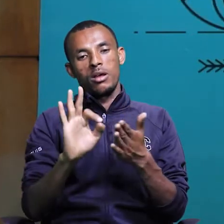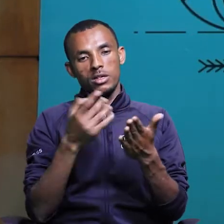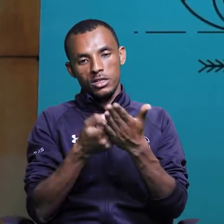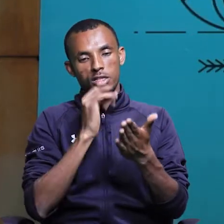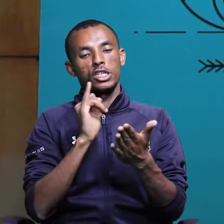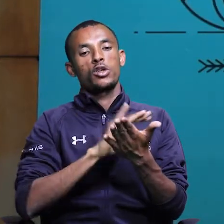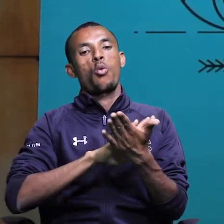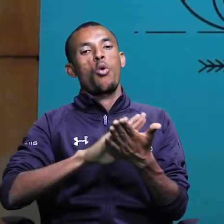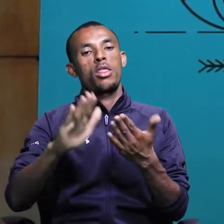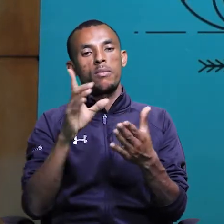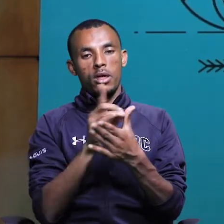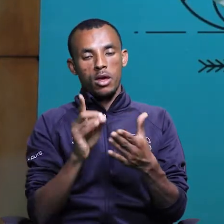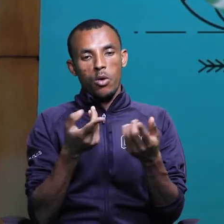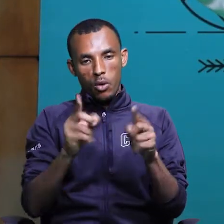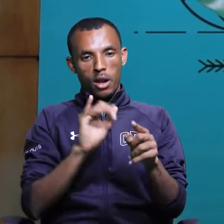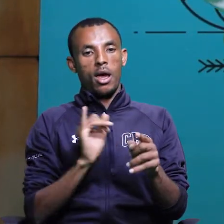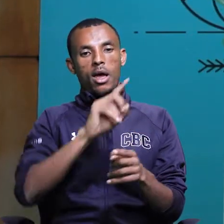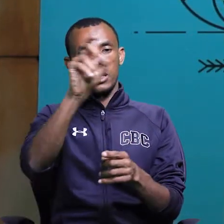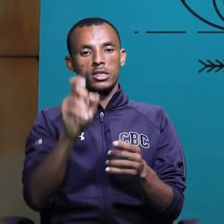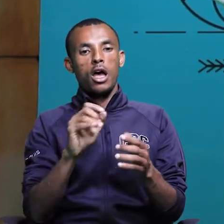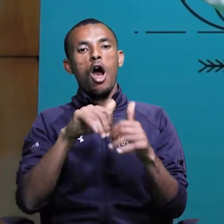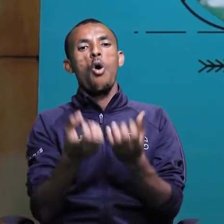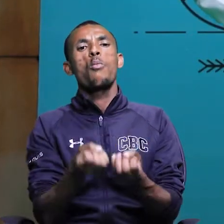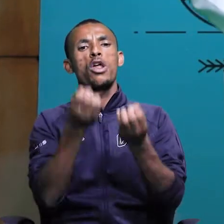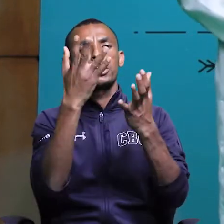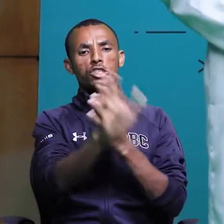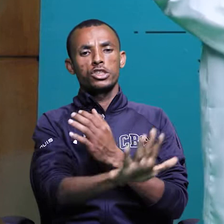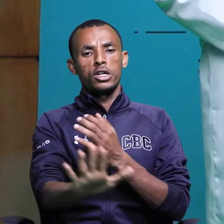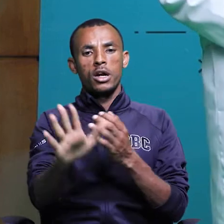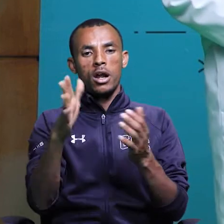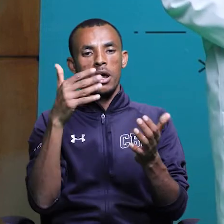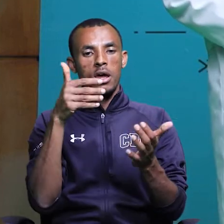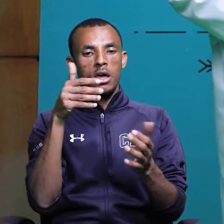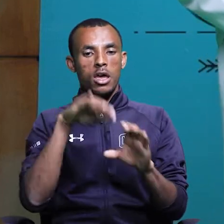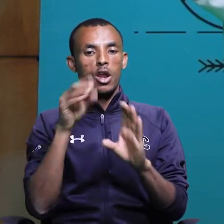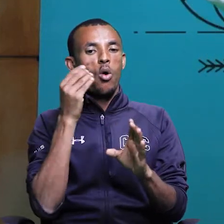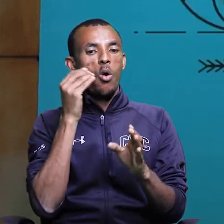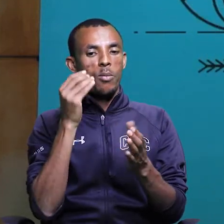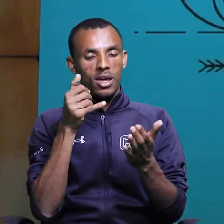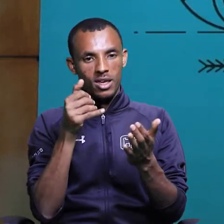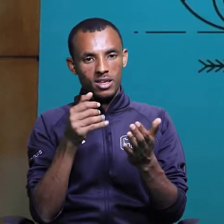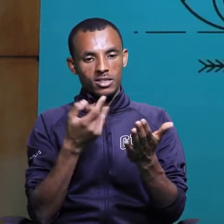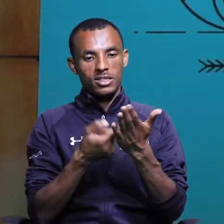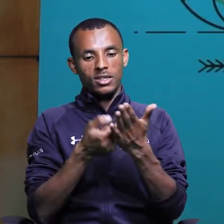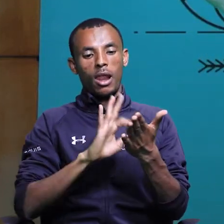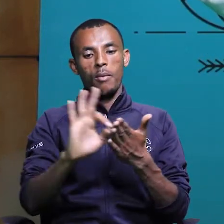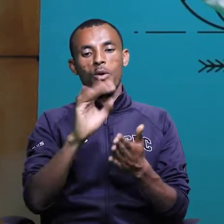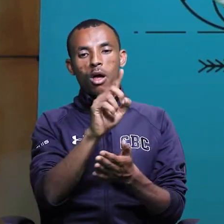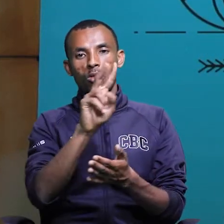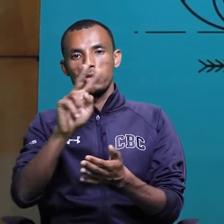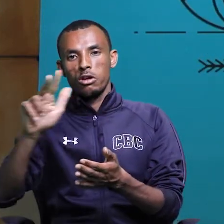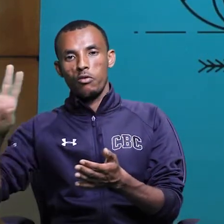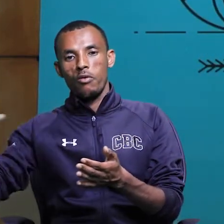qualitative. When I ask you that, how many children are there in your home? You will give me that number, 1, 2, 3, 4,